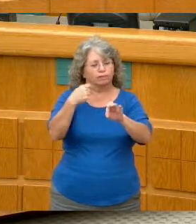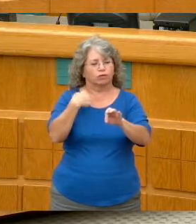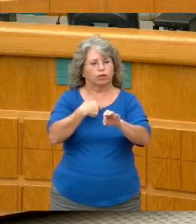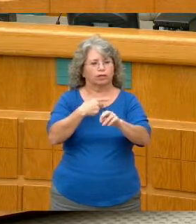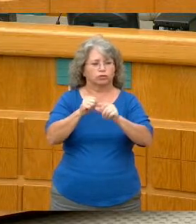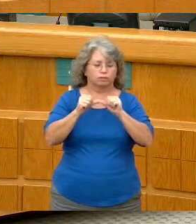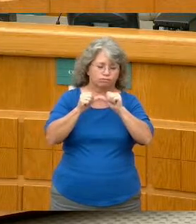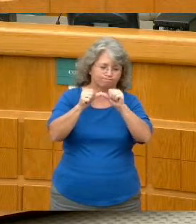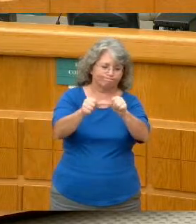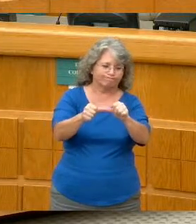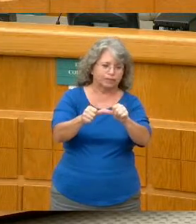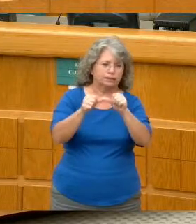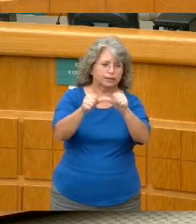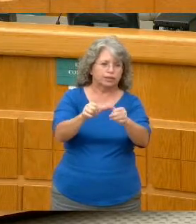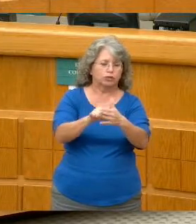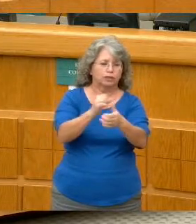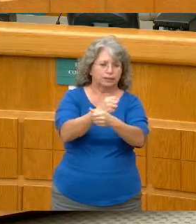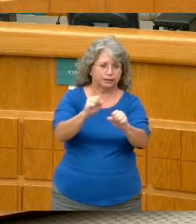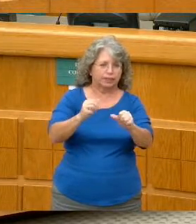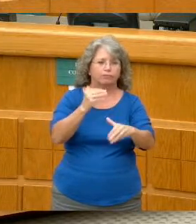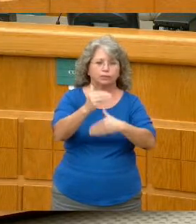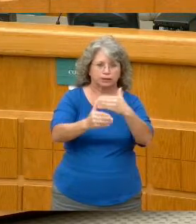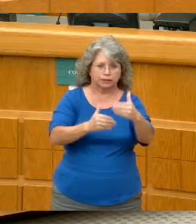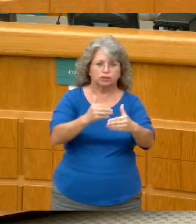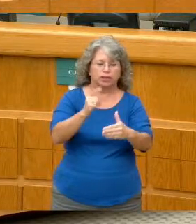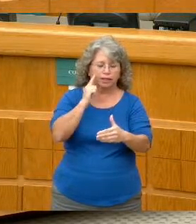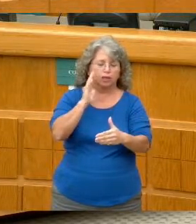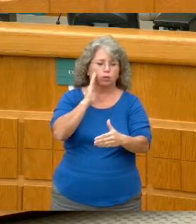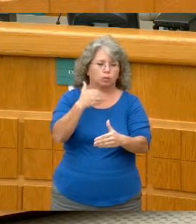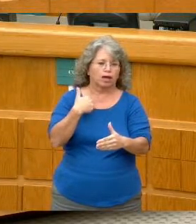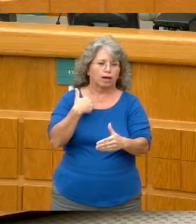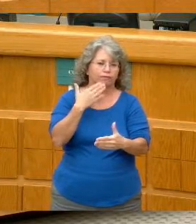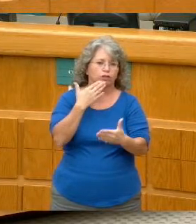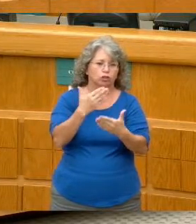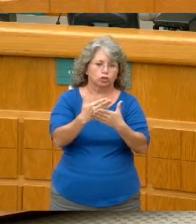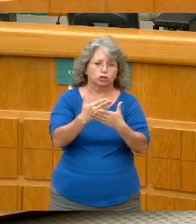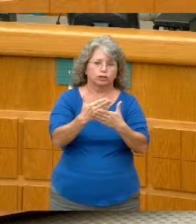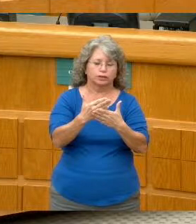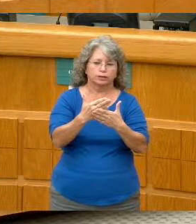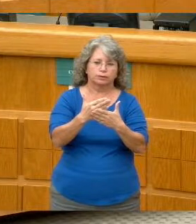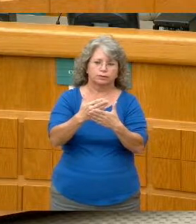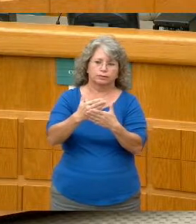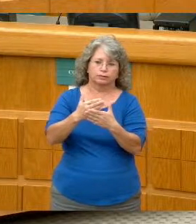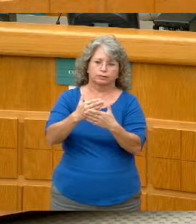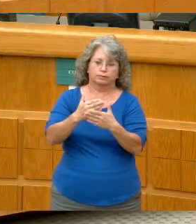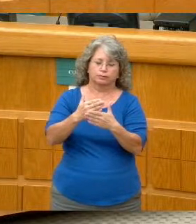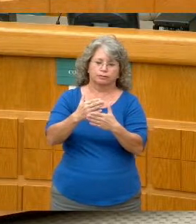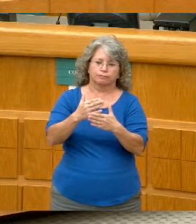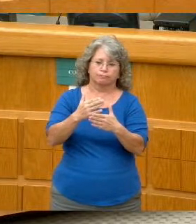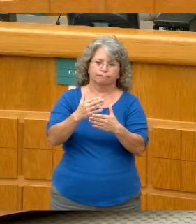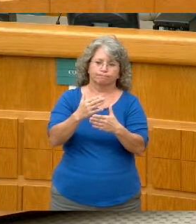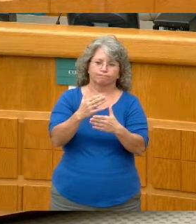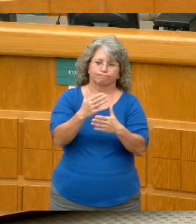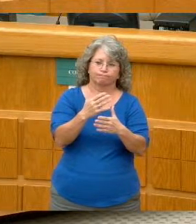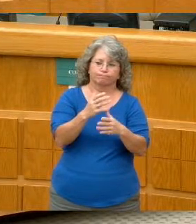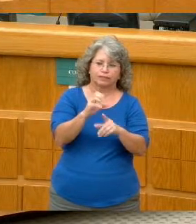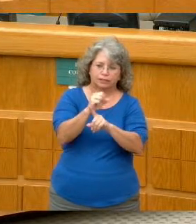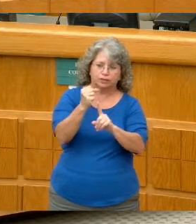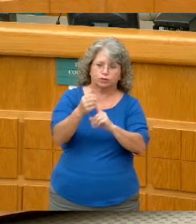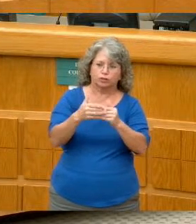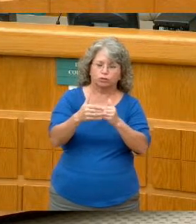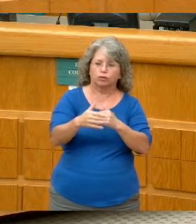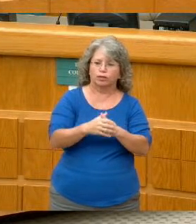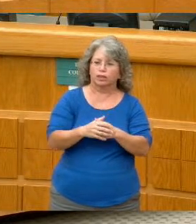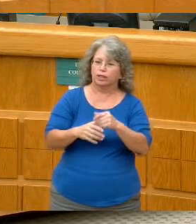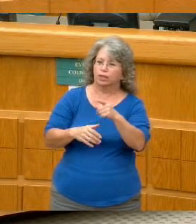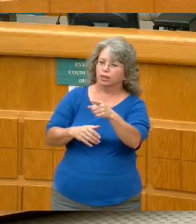the safe practices going forward. I think then we'll have a safe winter, going forward. In instances like